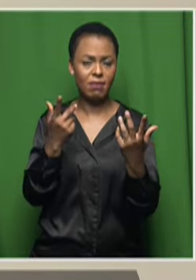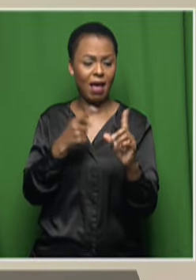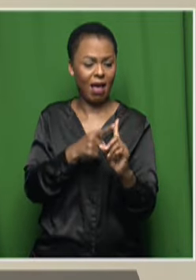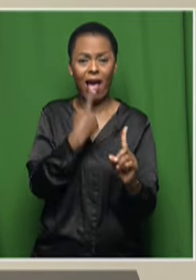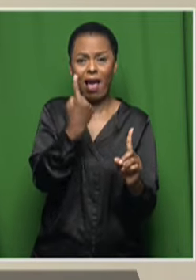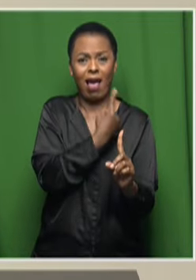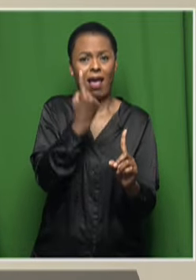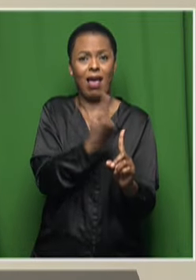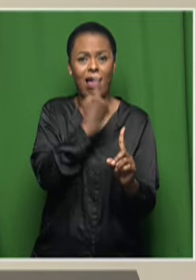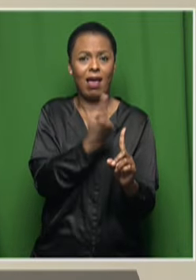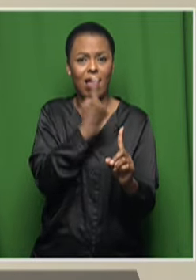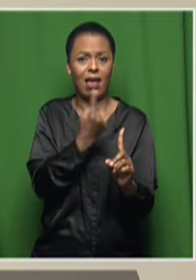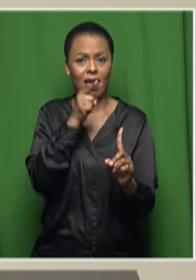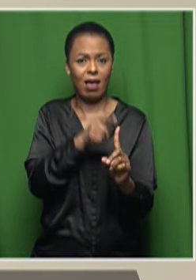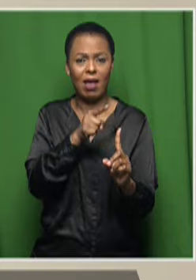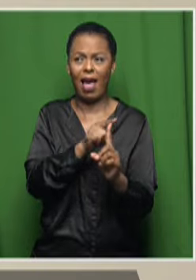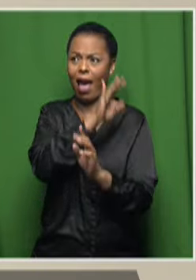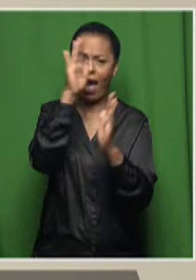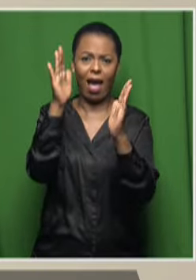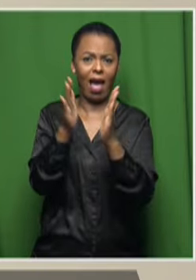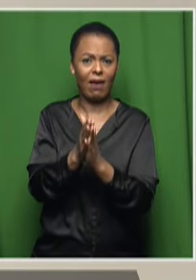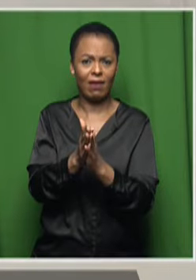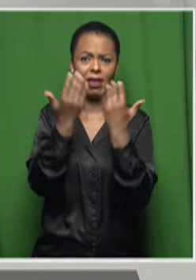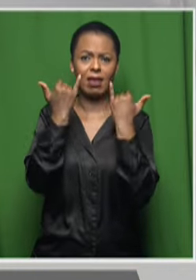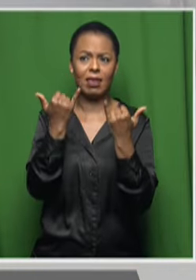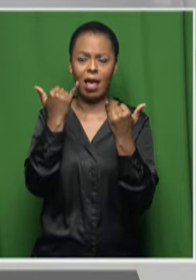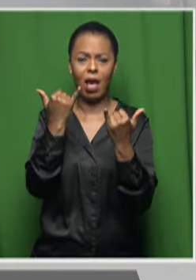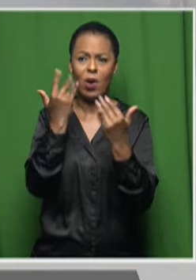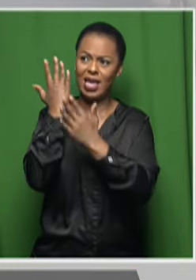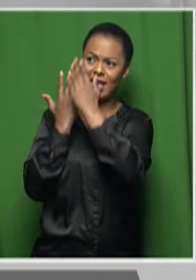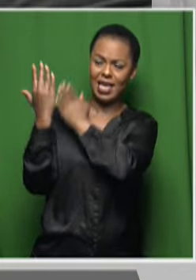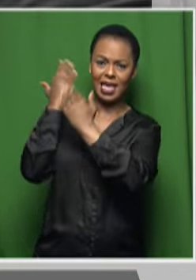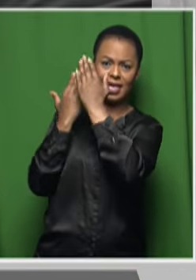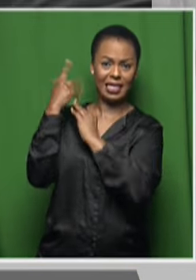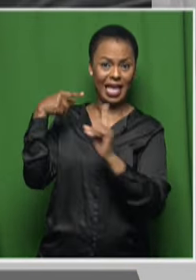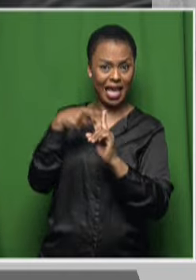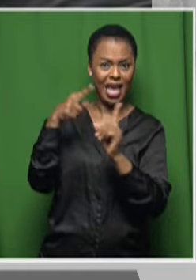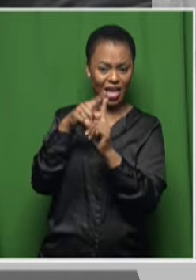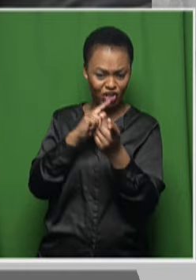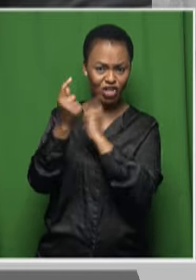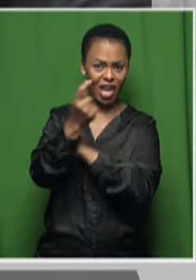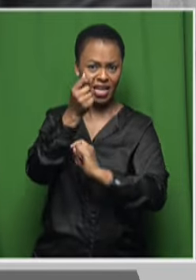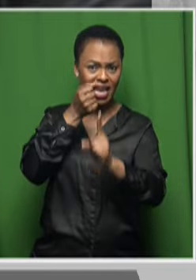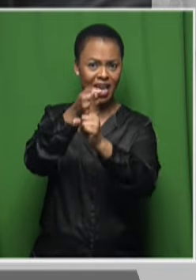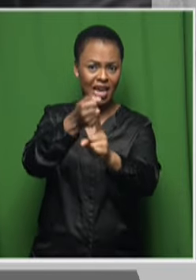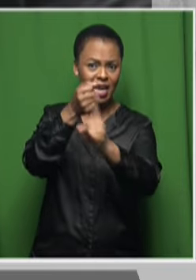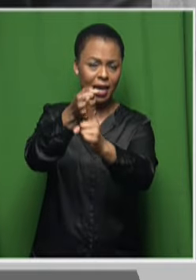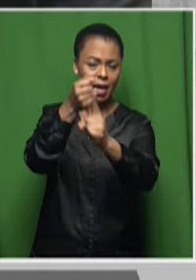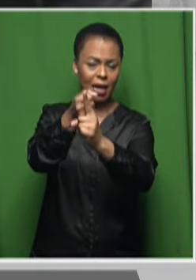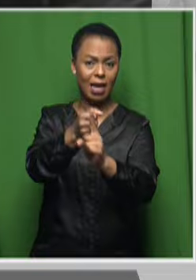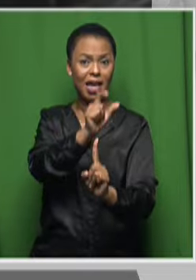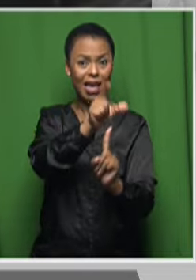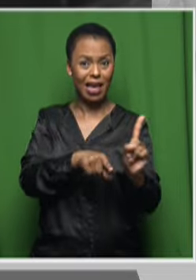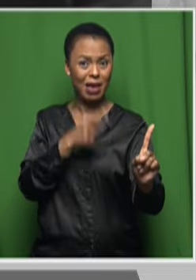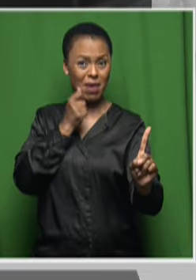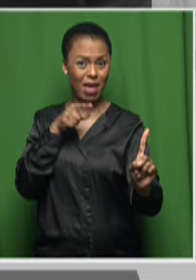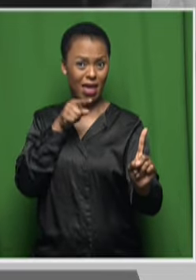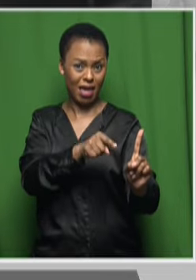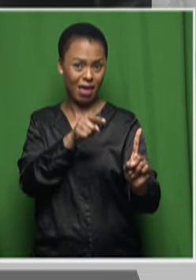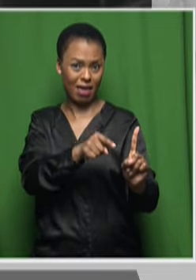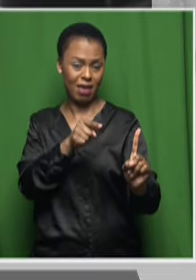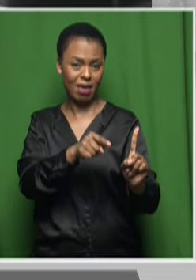alone, changed everything in the course of history in this country. The man who did not only